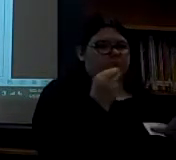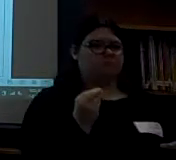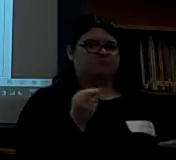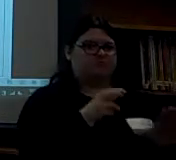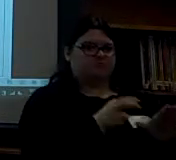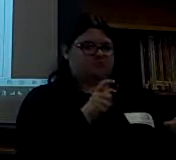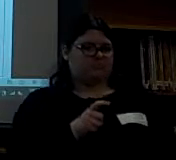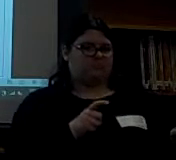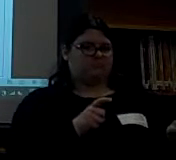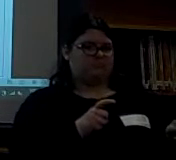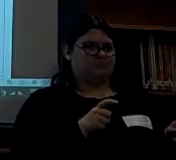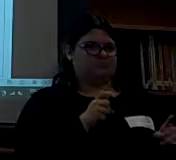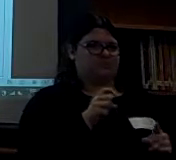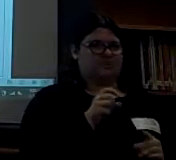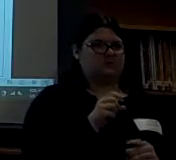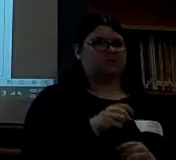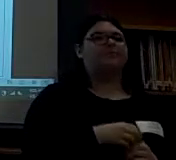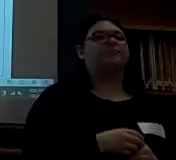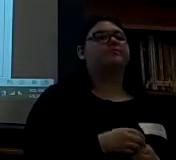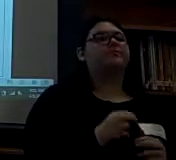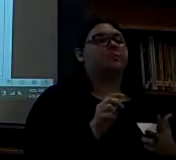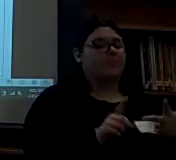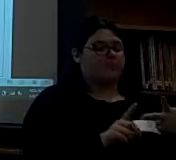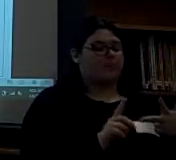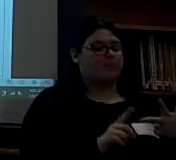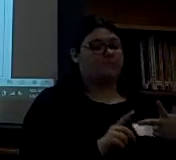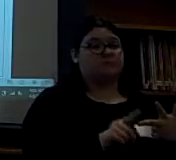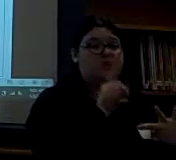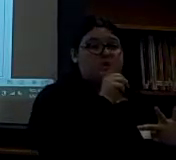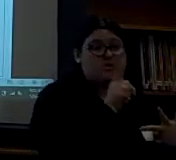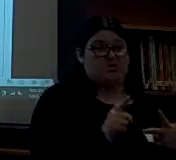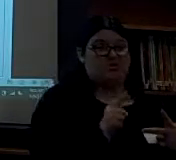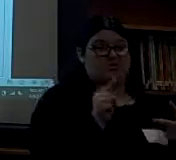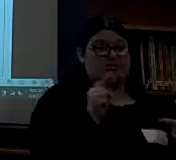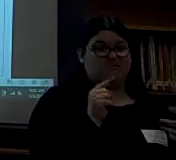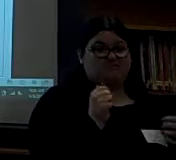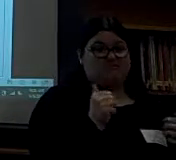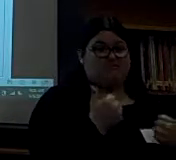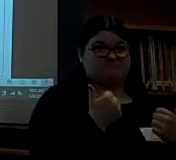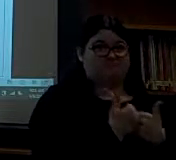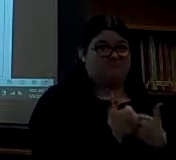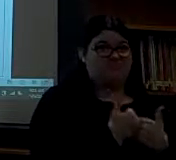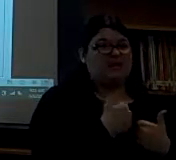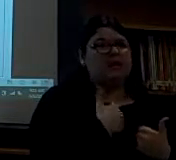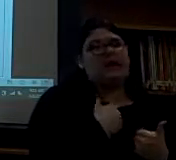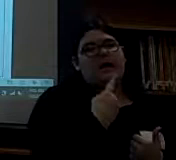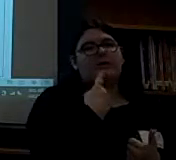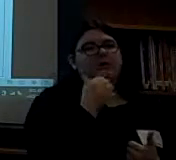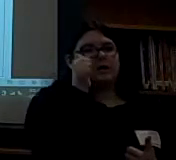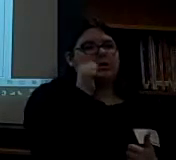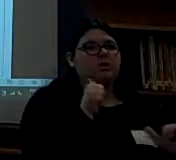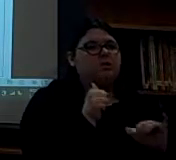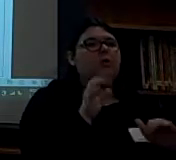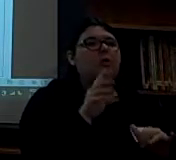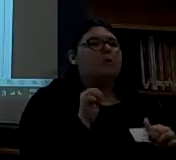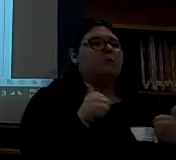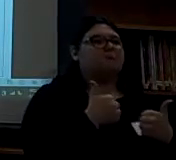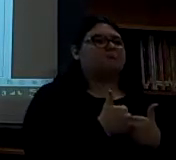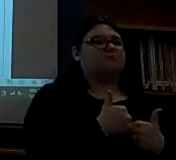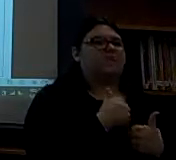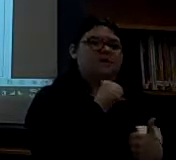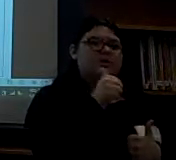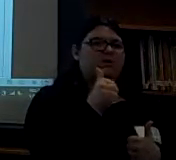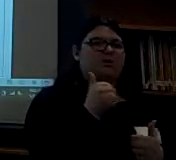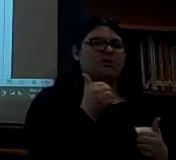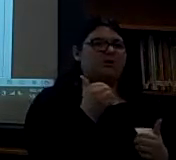disengage. The third thing that they really have trouble with, and I would argue that adults have trouble with this one too, but they don't know how to regulate